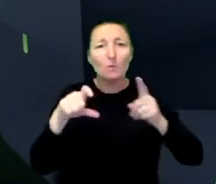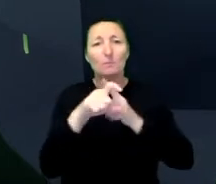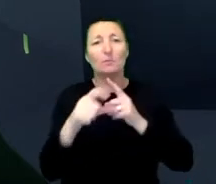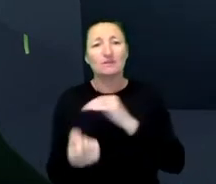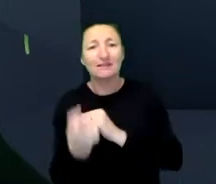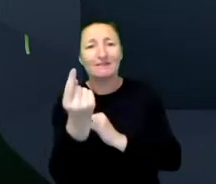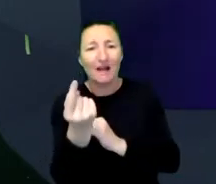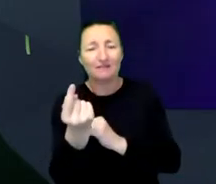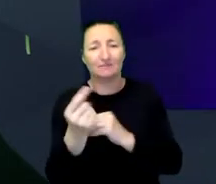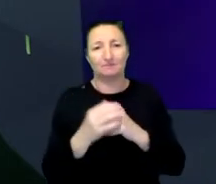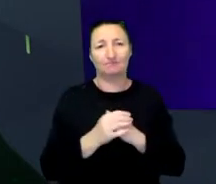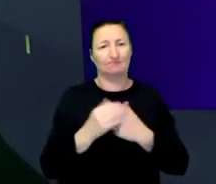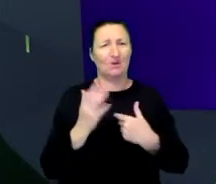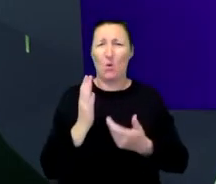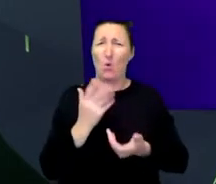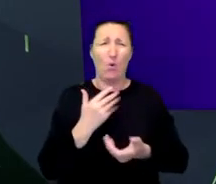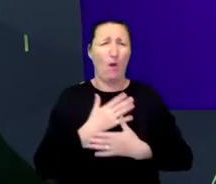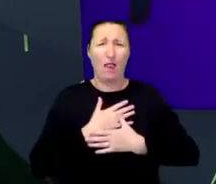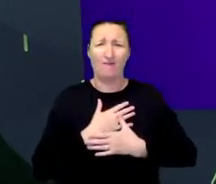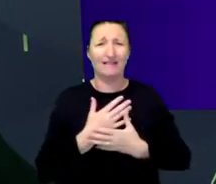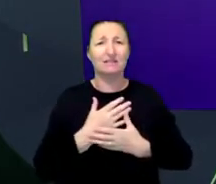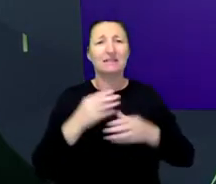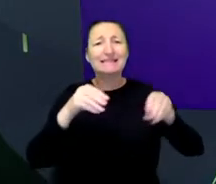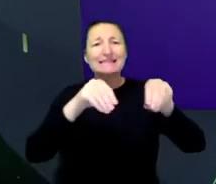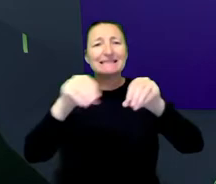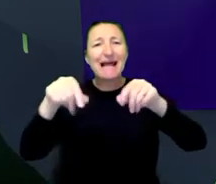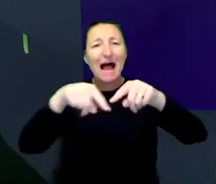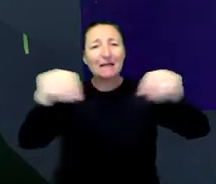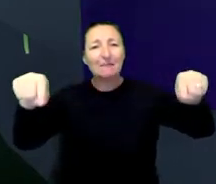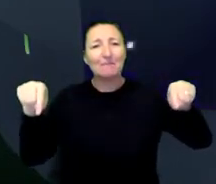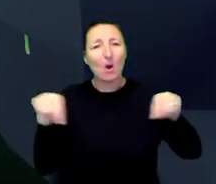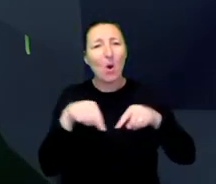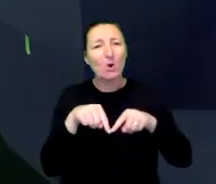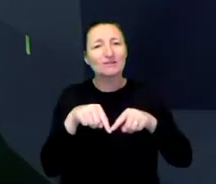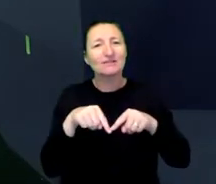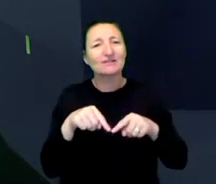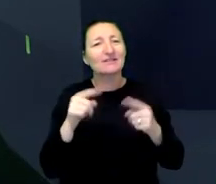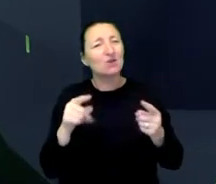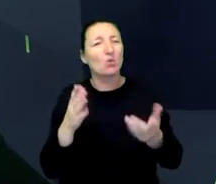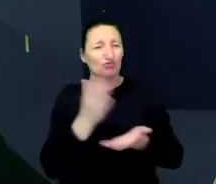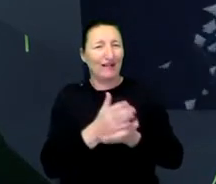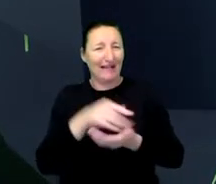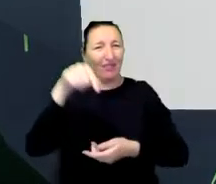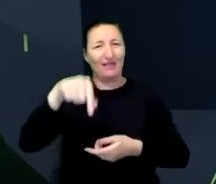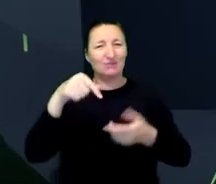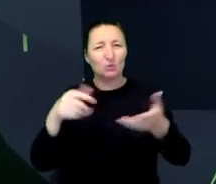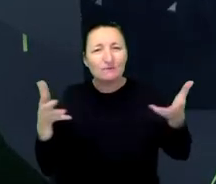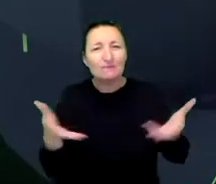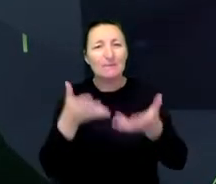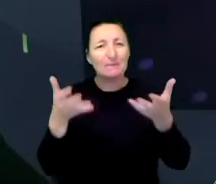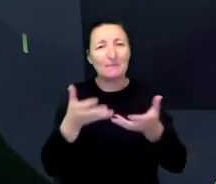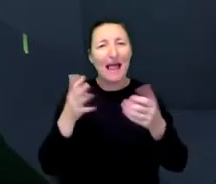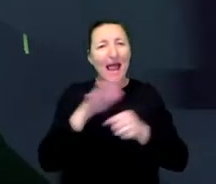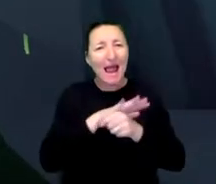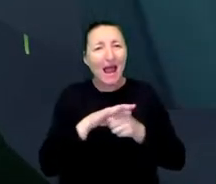really, really enjoyed doing is called Sandbox. And it does remind me a little bit of this game. So with Sandbox, you can just present any project